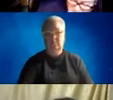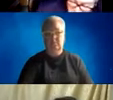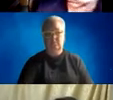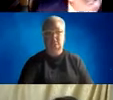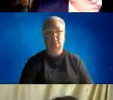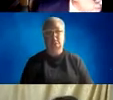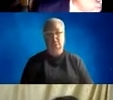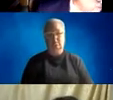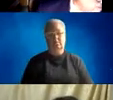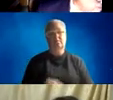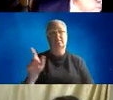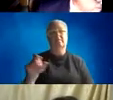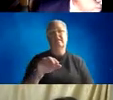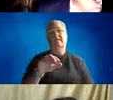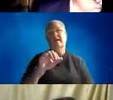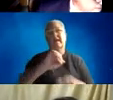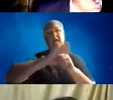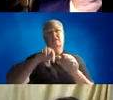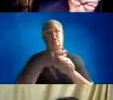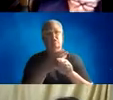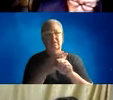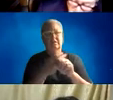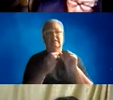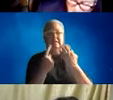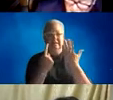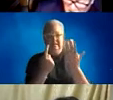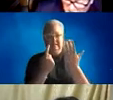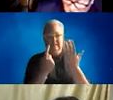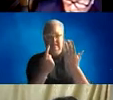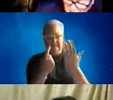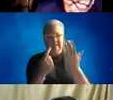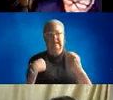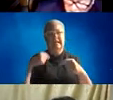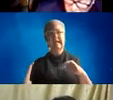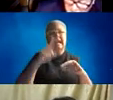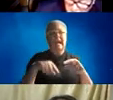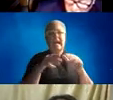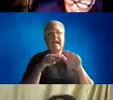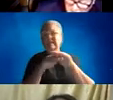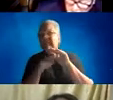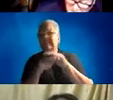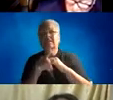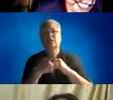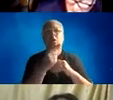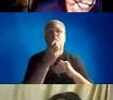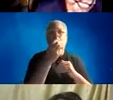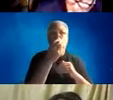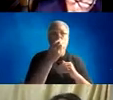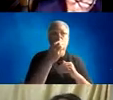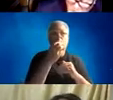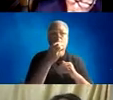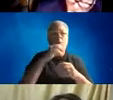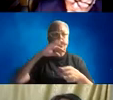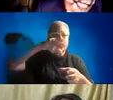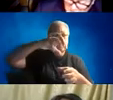6, percentage of people not able to access a water point or public toilet because of a physical disability. That's